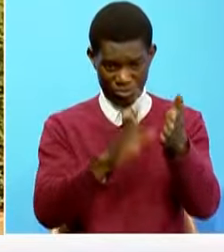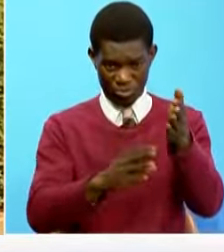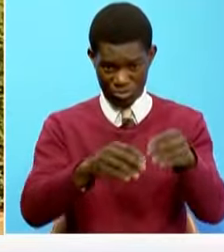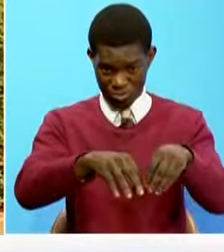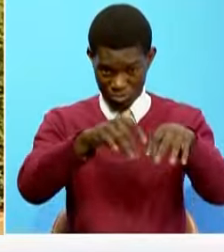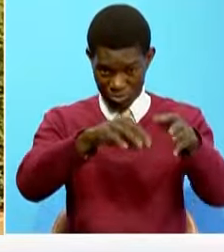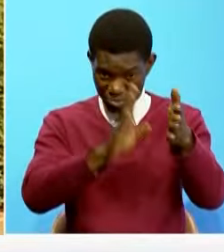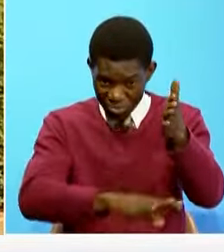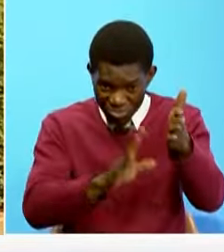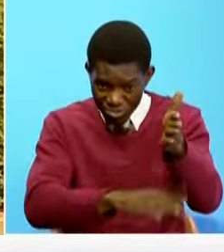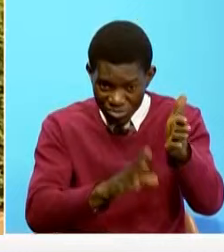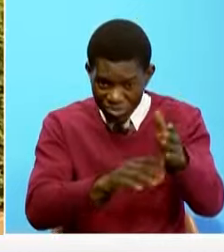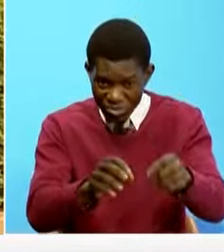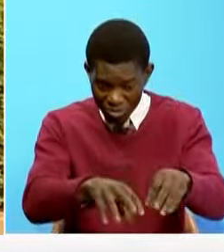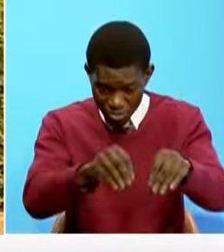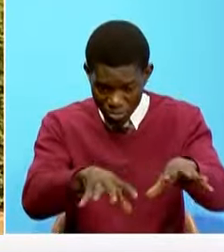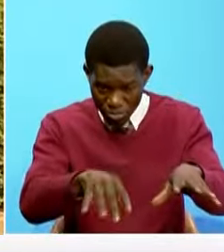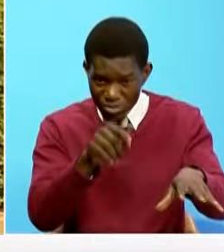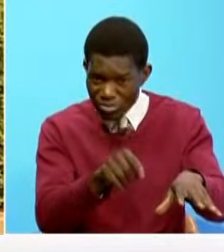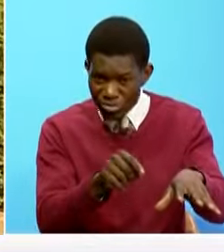are doing a lot of technology